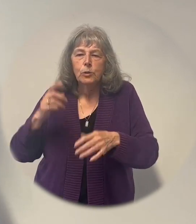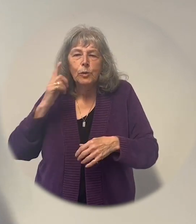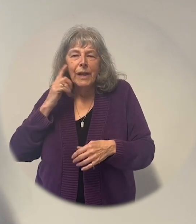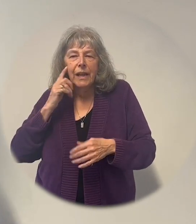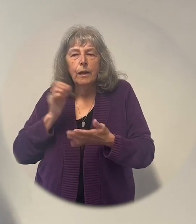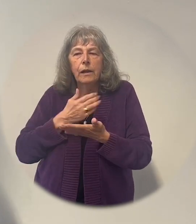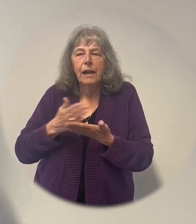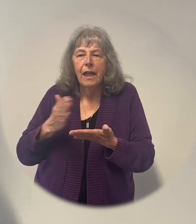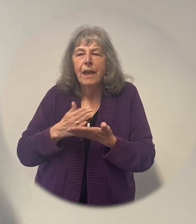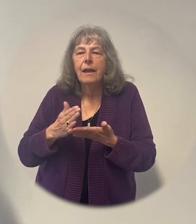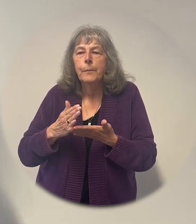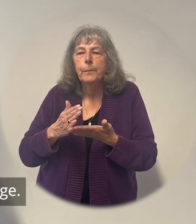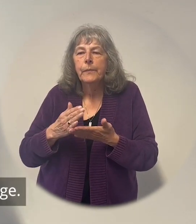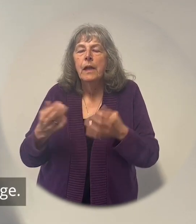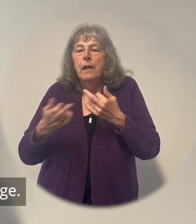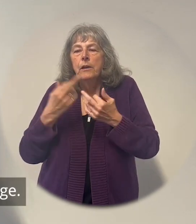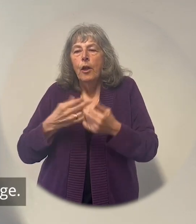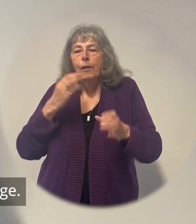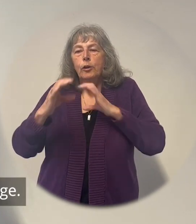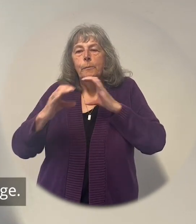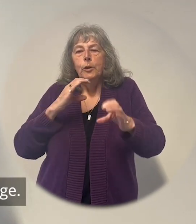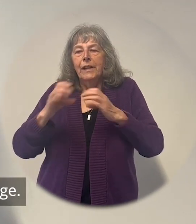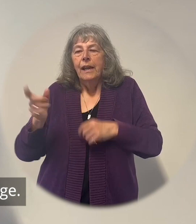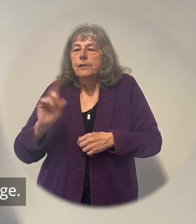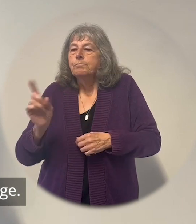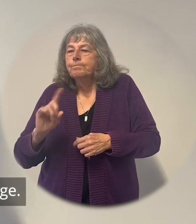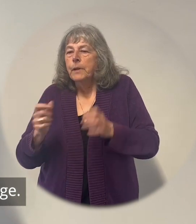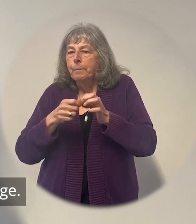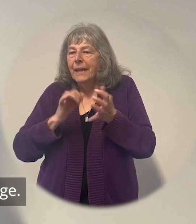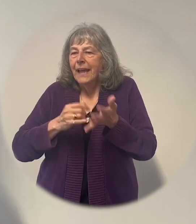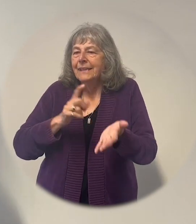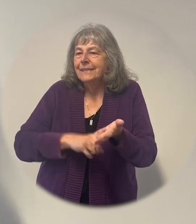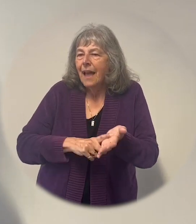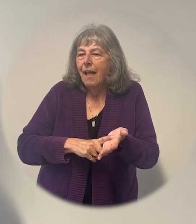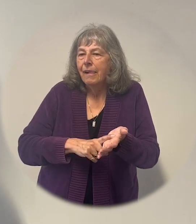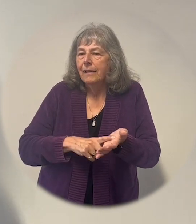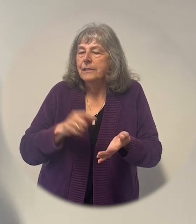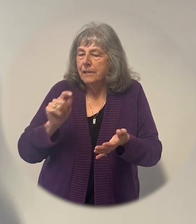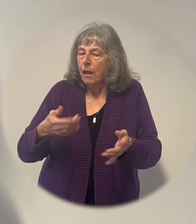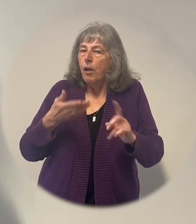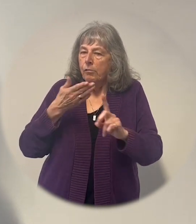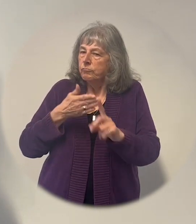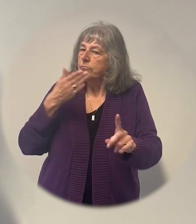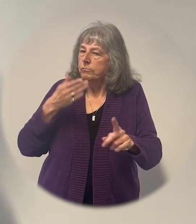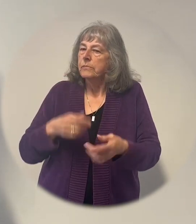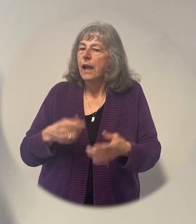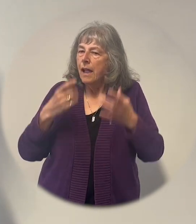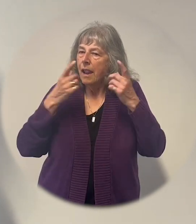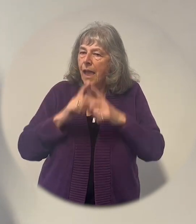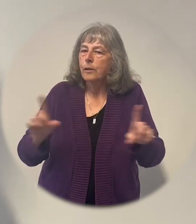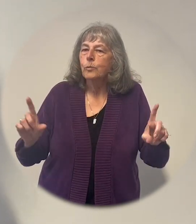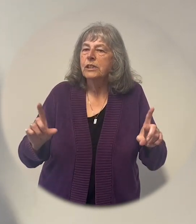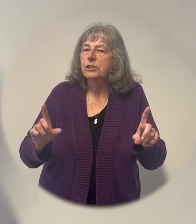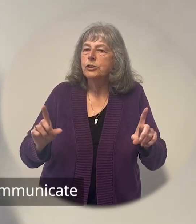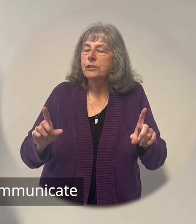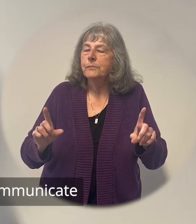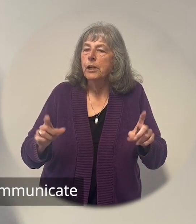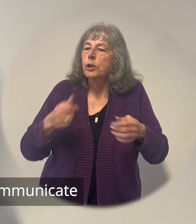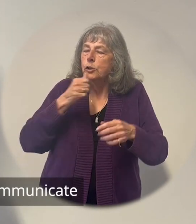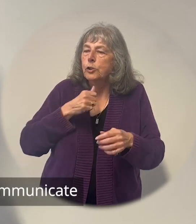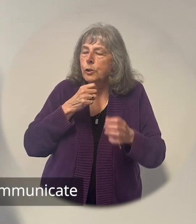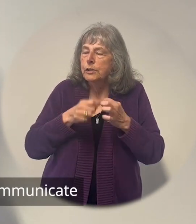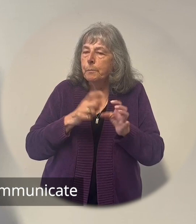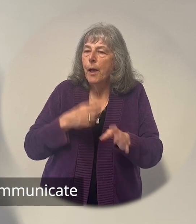Another important part of communication is British Sign Language. This is an official language which